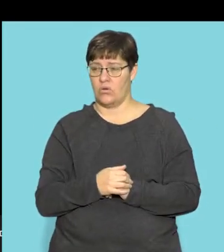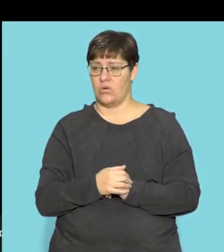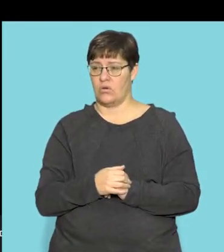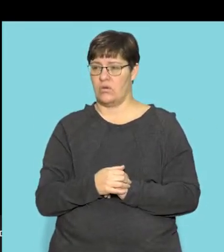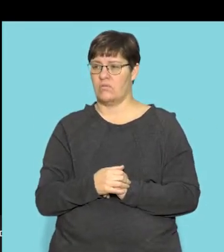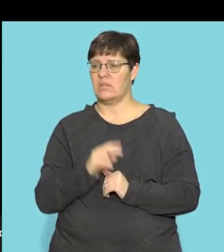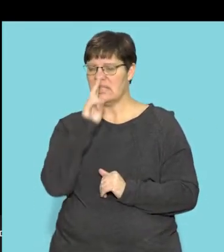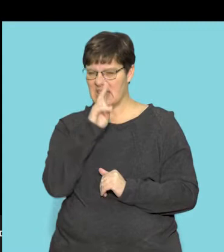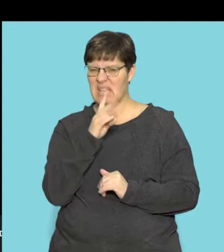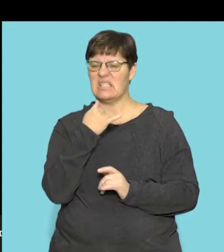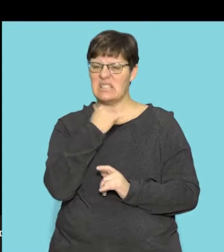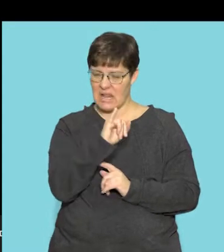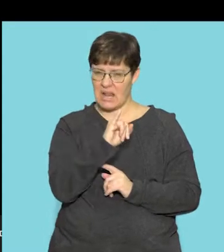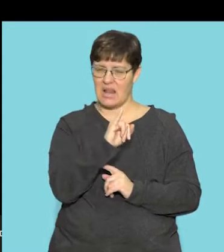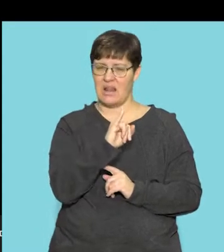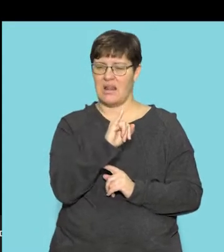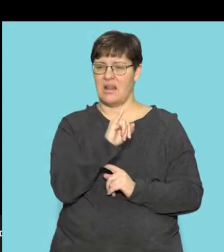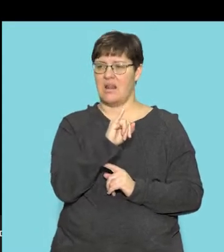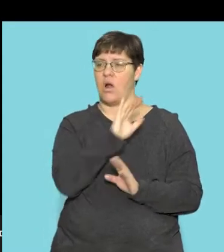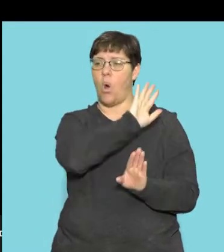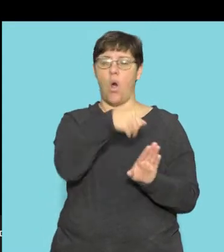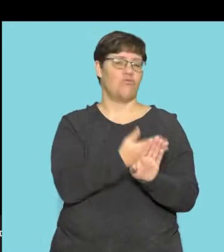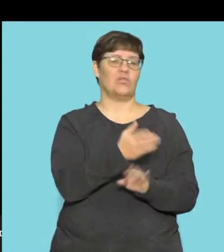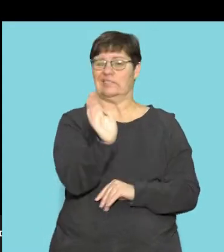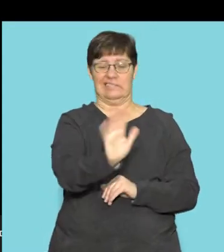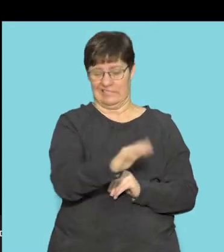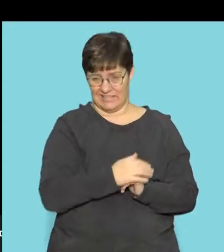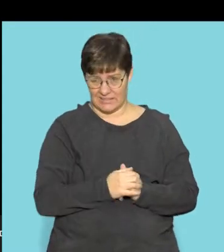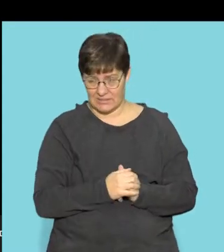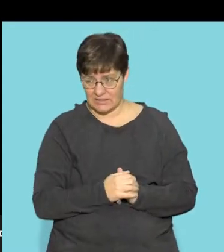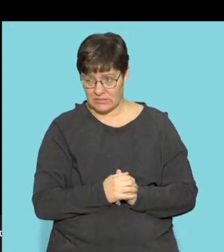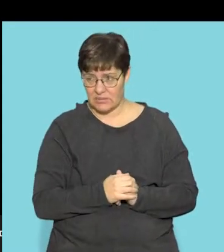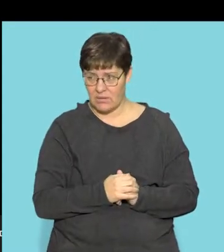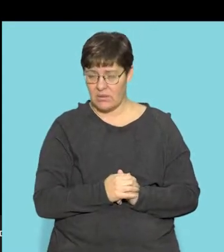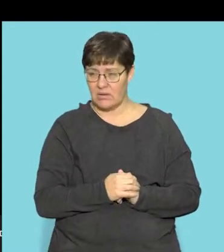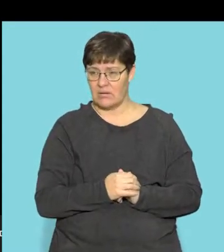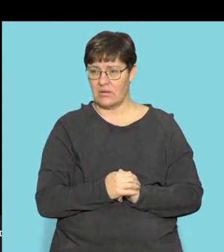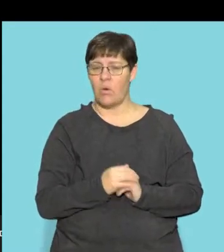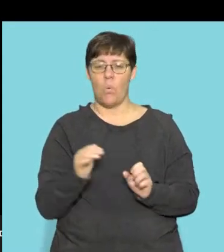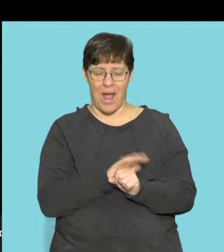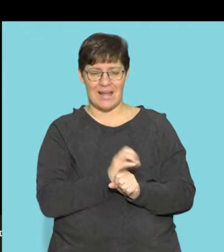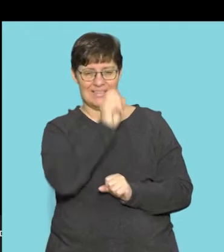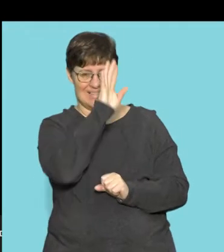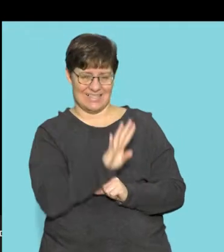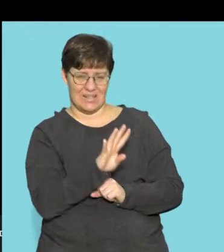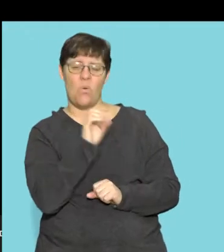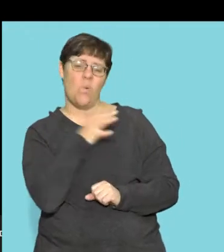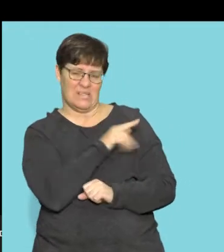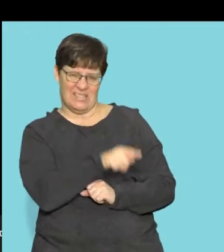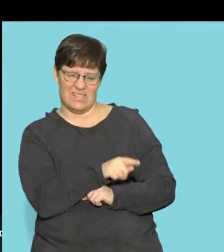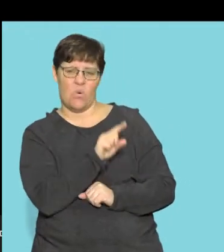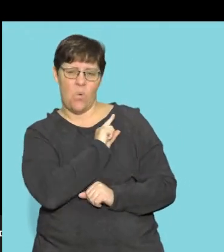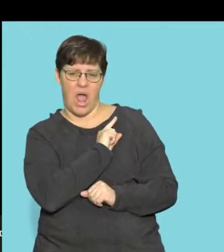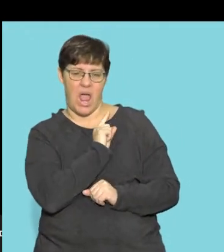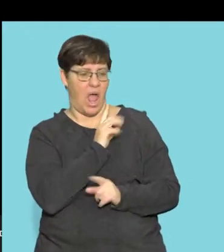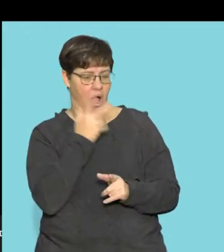see I'm still trying not to round off my answers and write them as decimals, because it's really going to